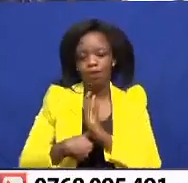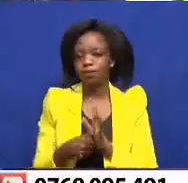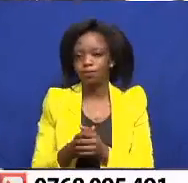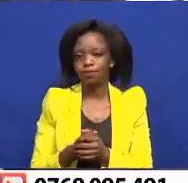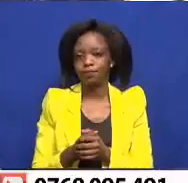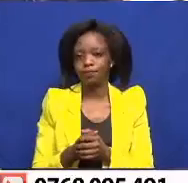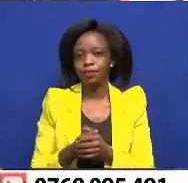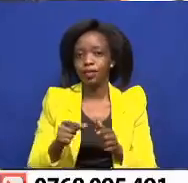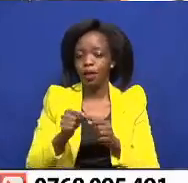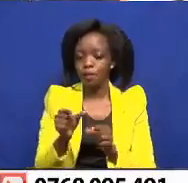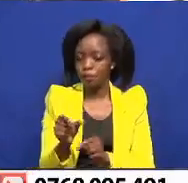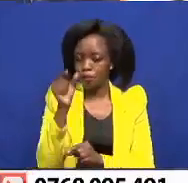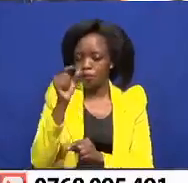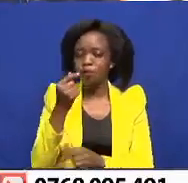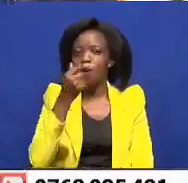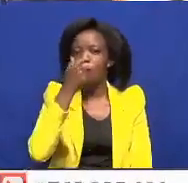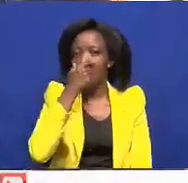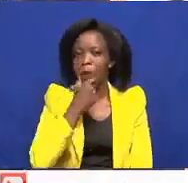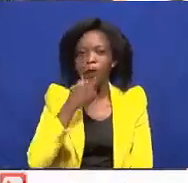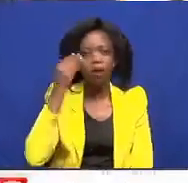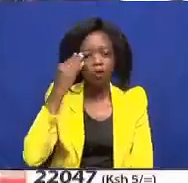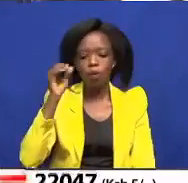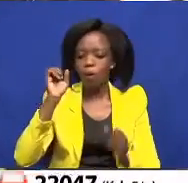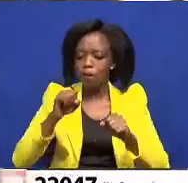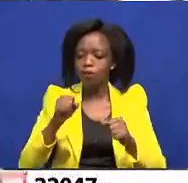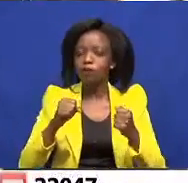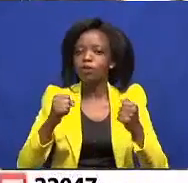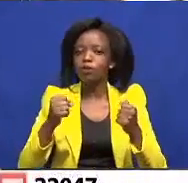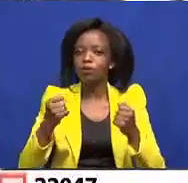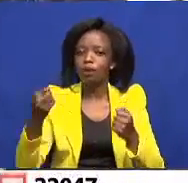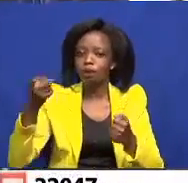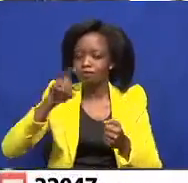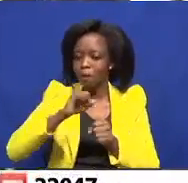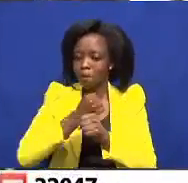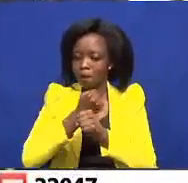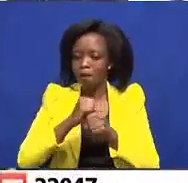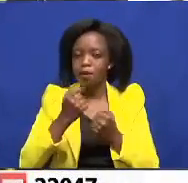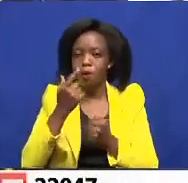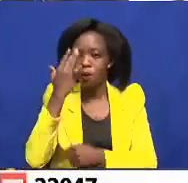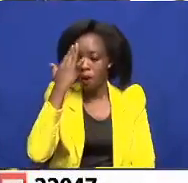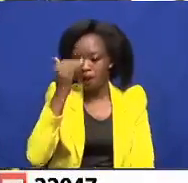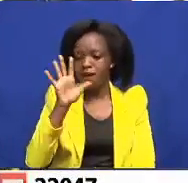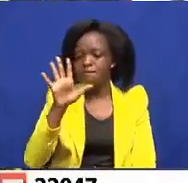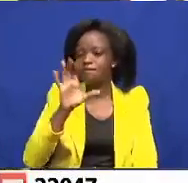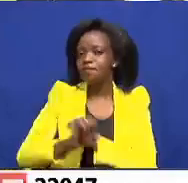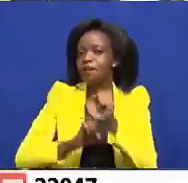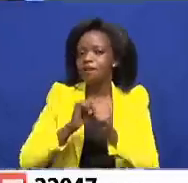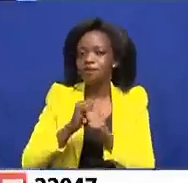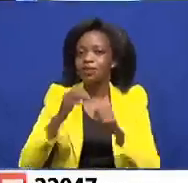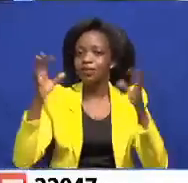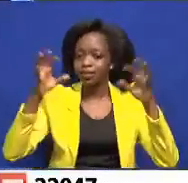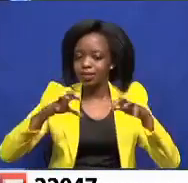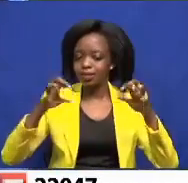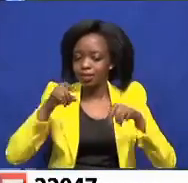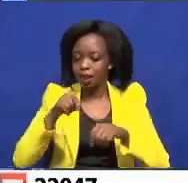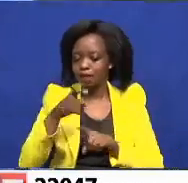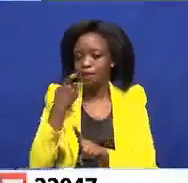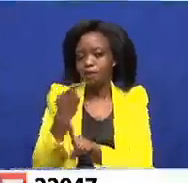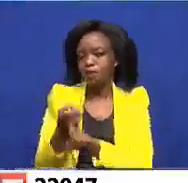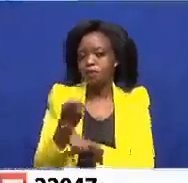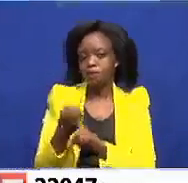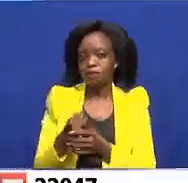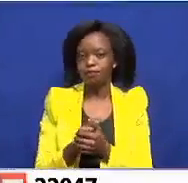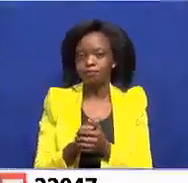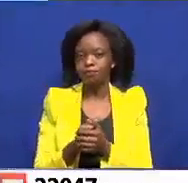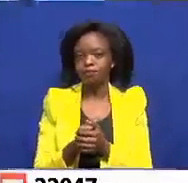Hata hizo chuma sahi ziko na kutu. Hatujui kama itabeba hiyo uzito itawekwa. Kwa sababu chuma imeenda more than 5 years ikinyesewa. It takes the effort